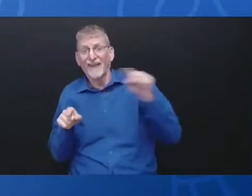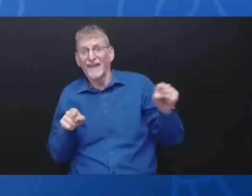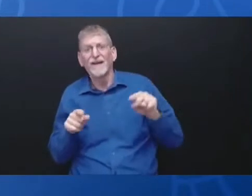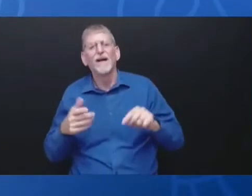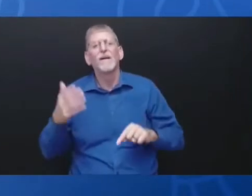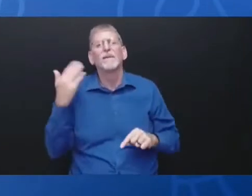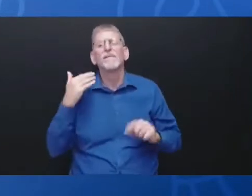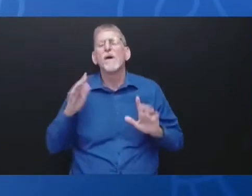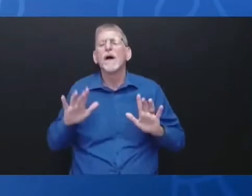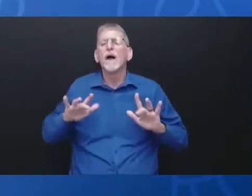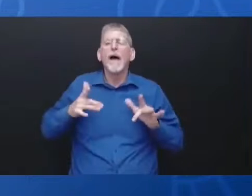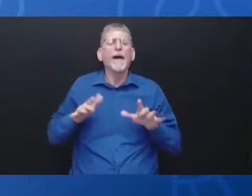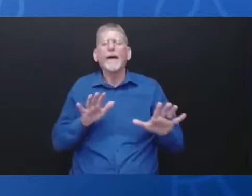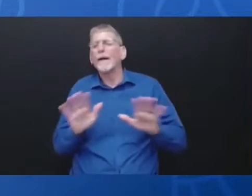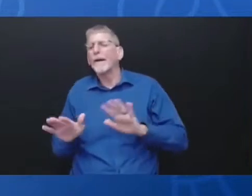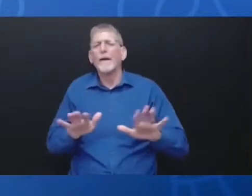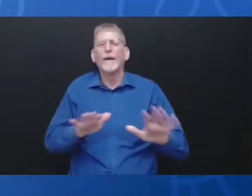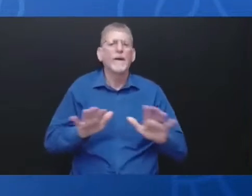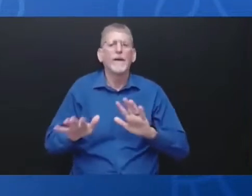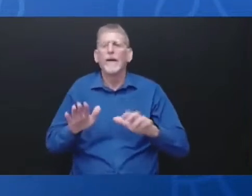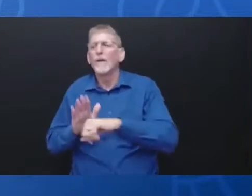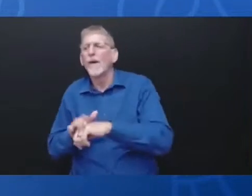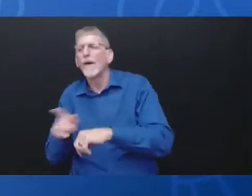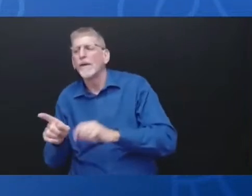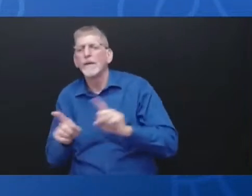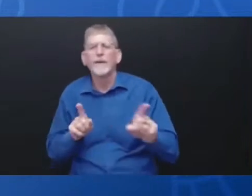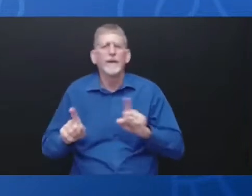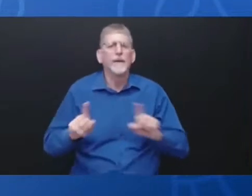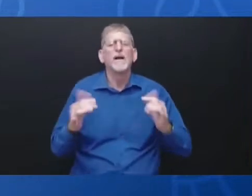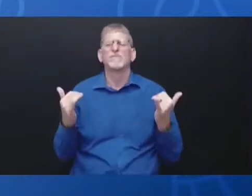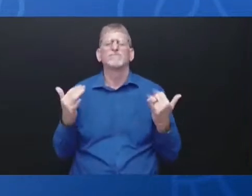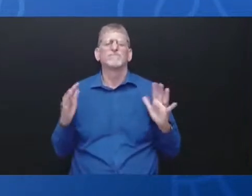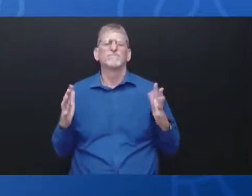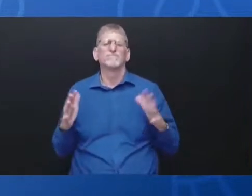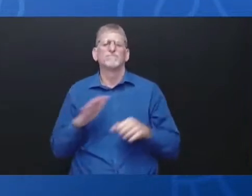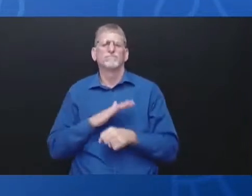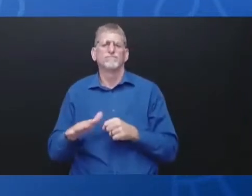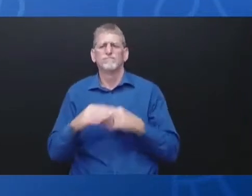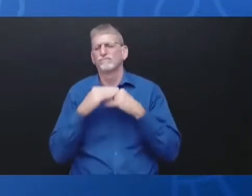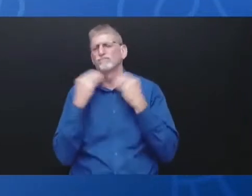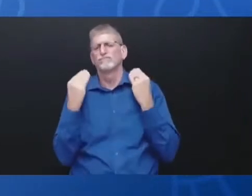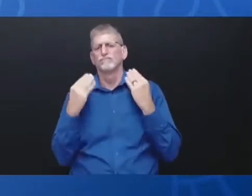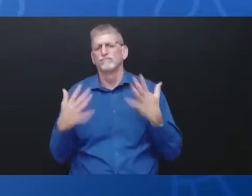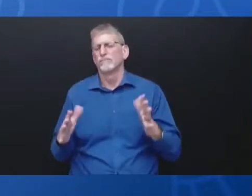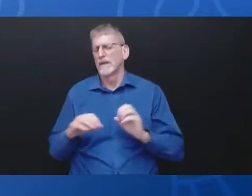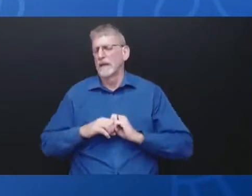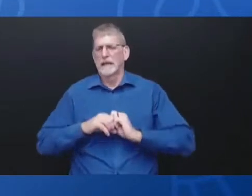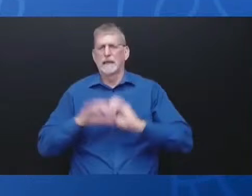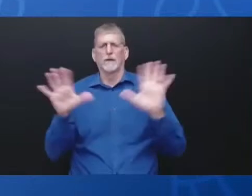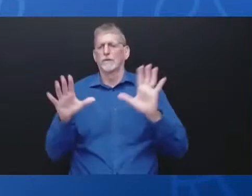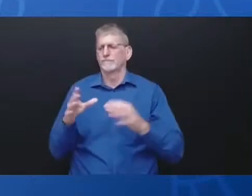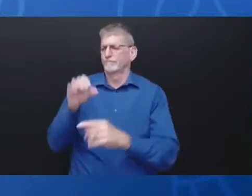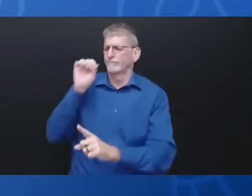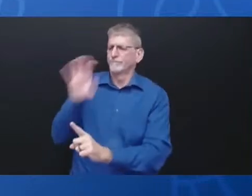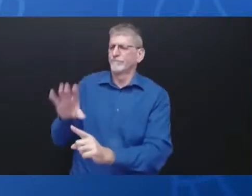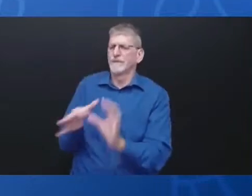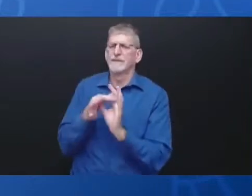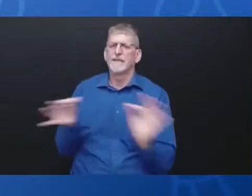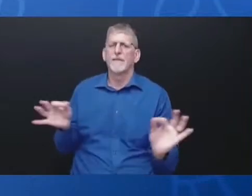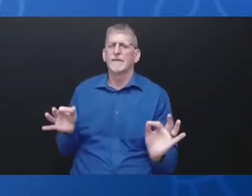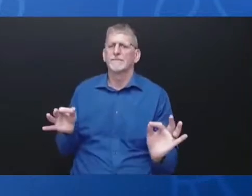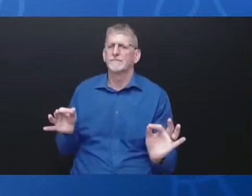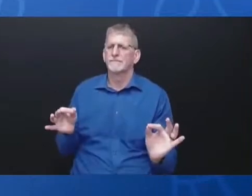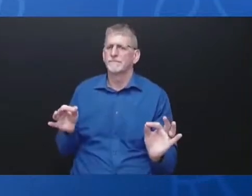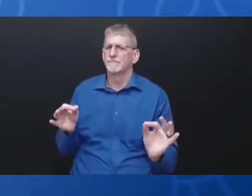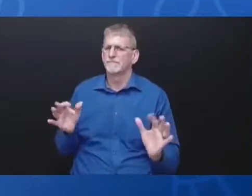occur is over. That's I think, a pretty clear statement from the administration as a whole as well. On the visa thing, just the visa,